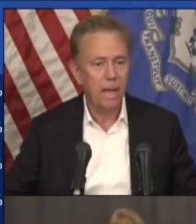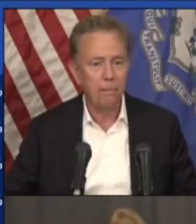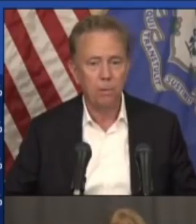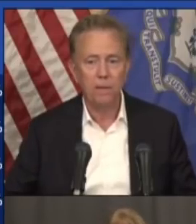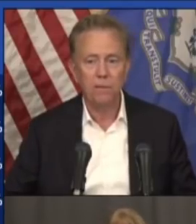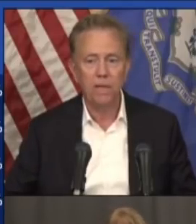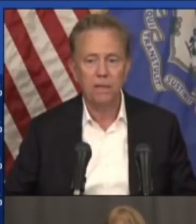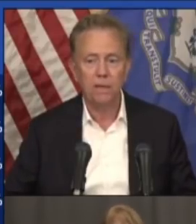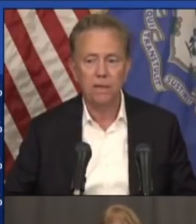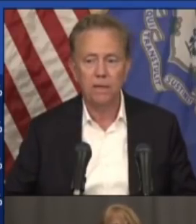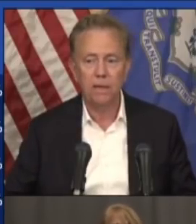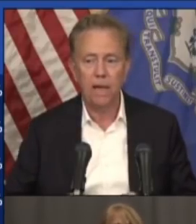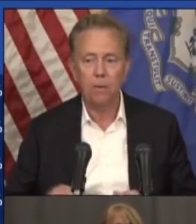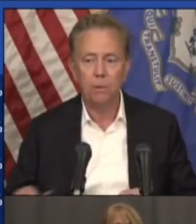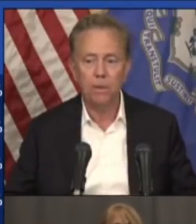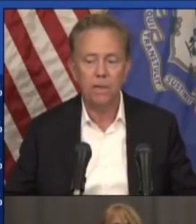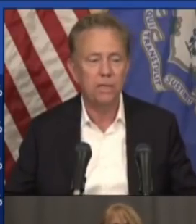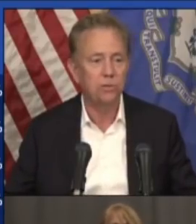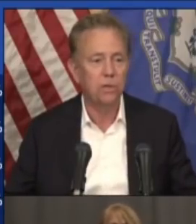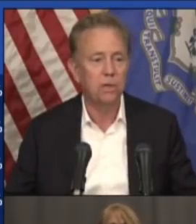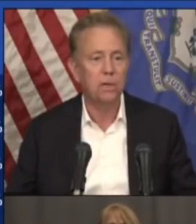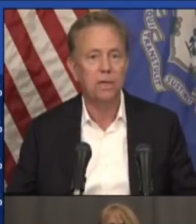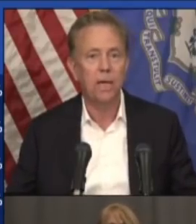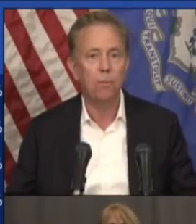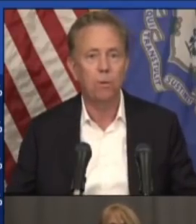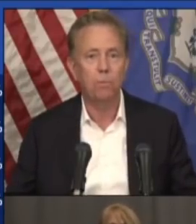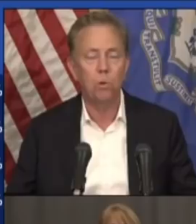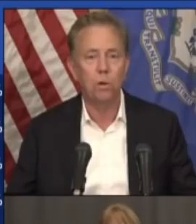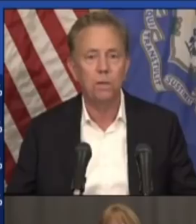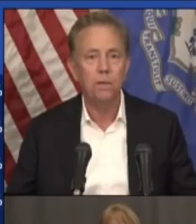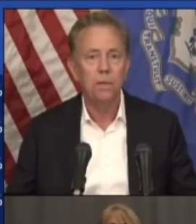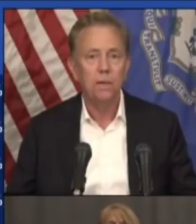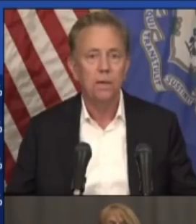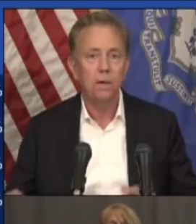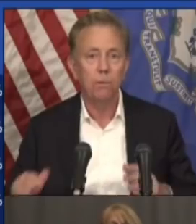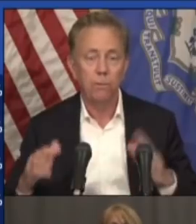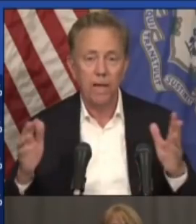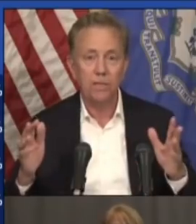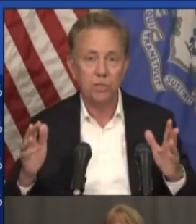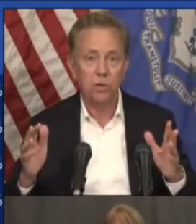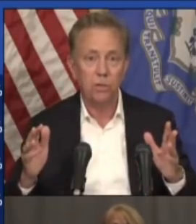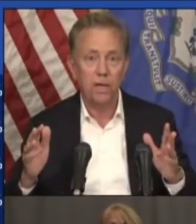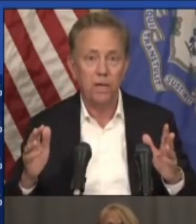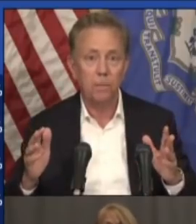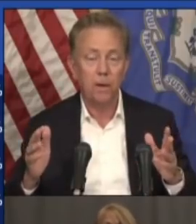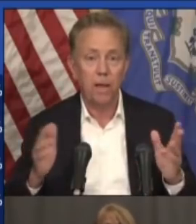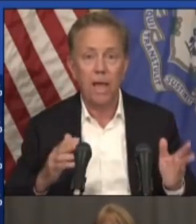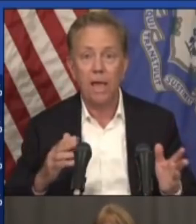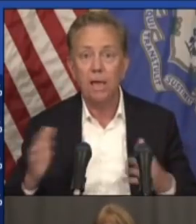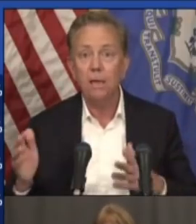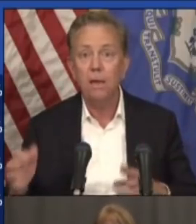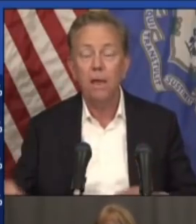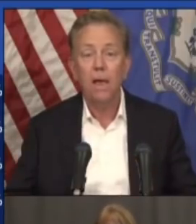It was mid-April, I think, that Albert and Indra came on board when we had to start thinking